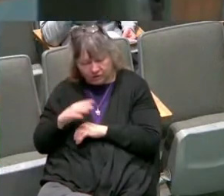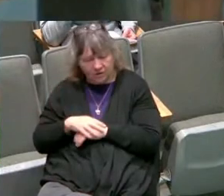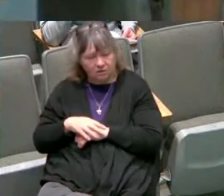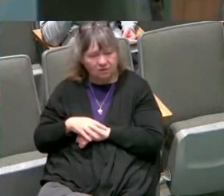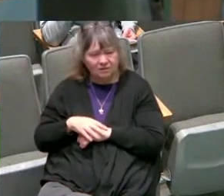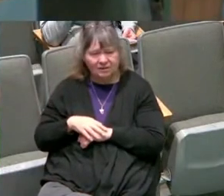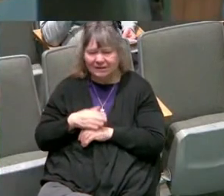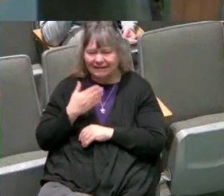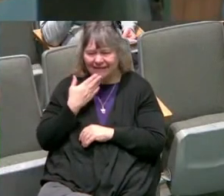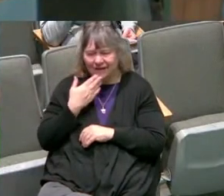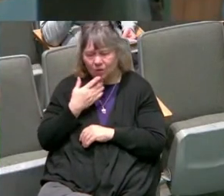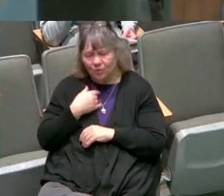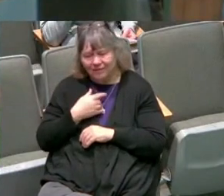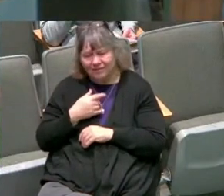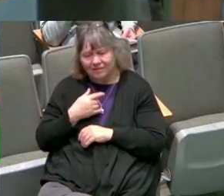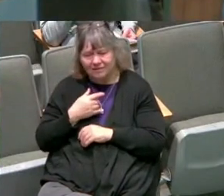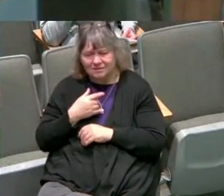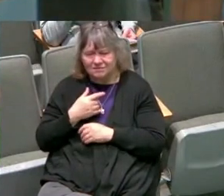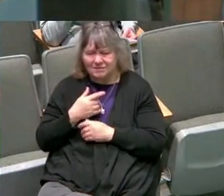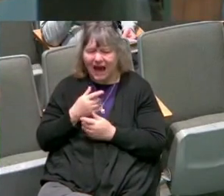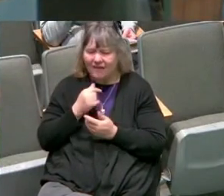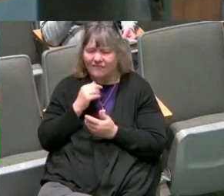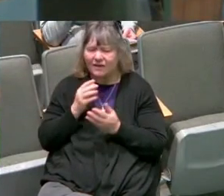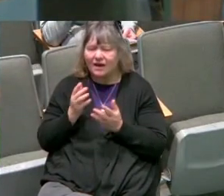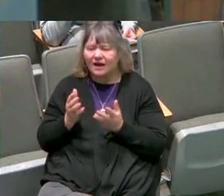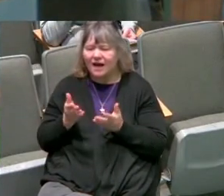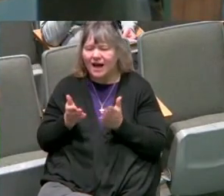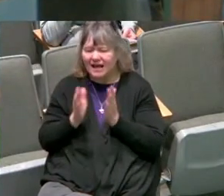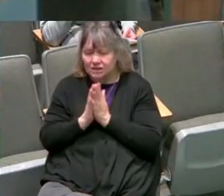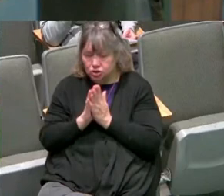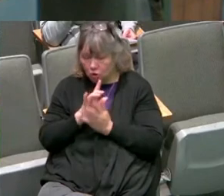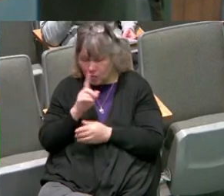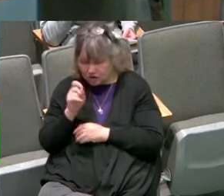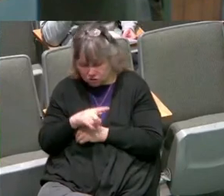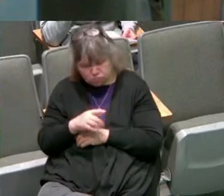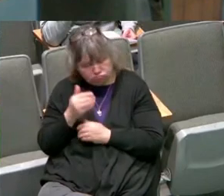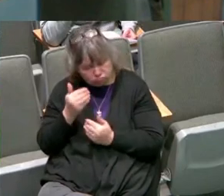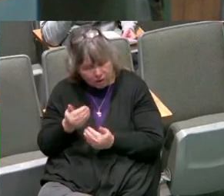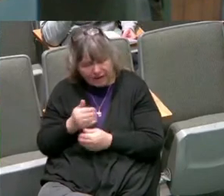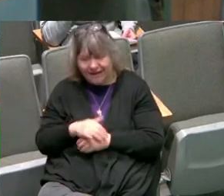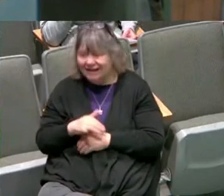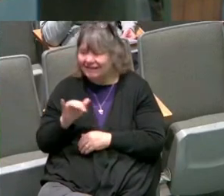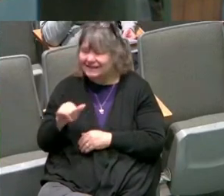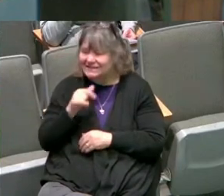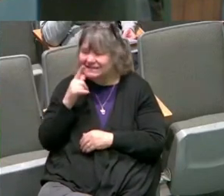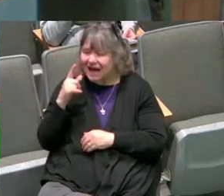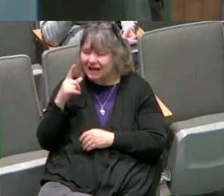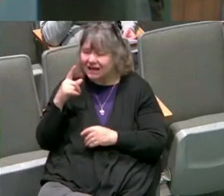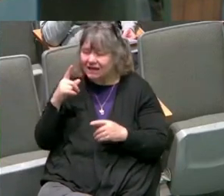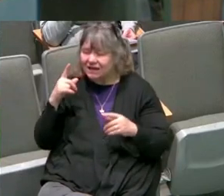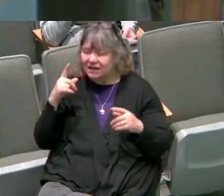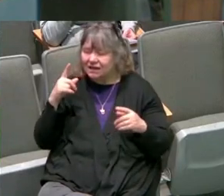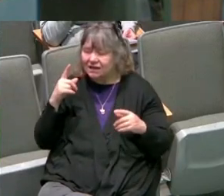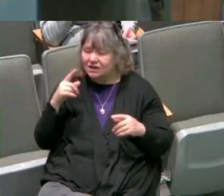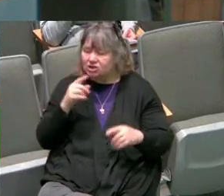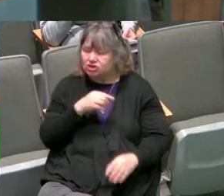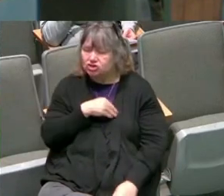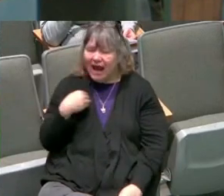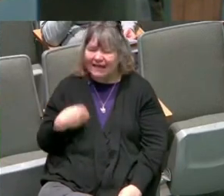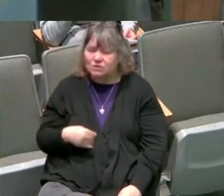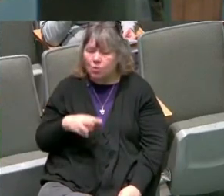with all these due respect additional question Madam moderator sure this is like Chinese water torture